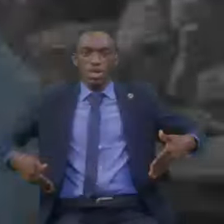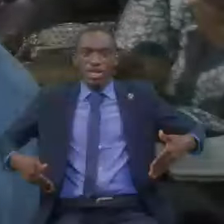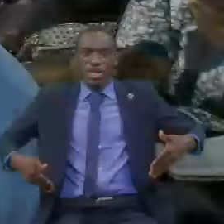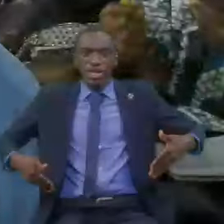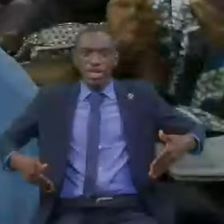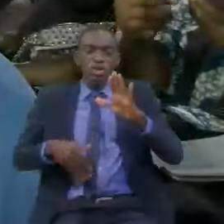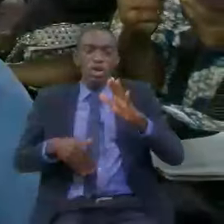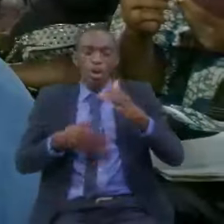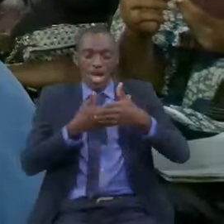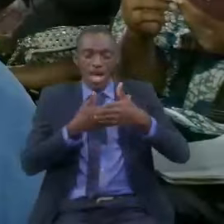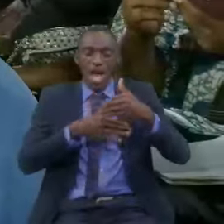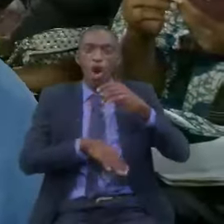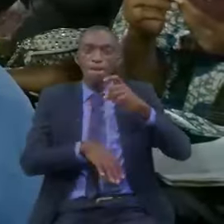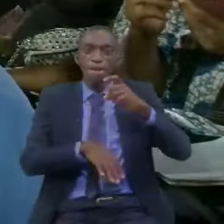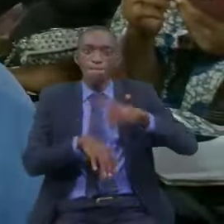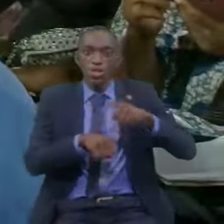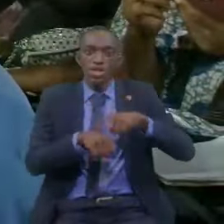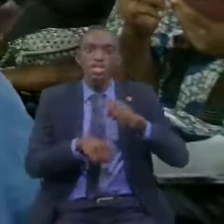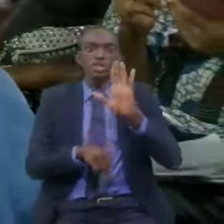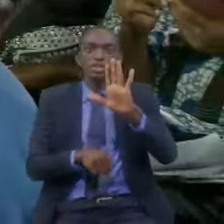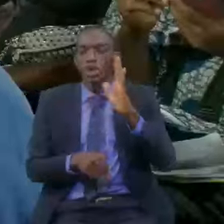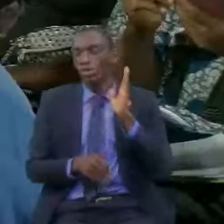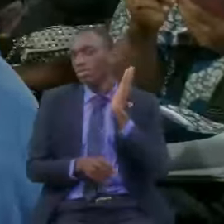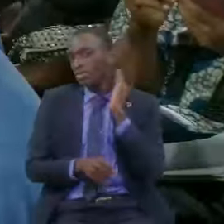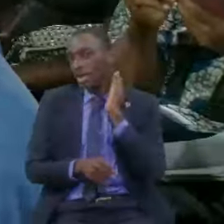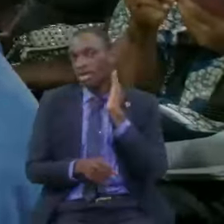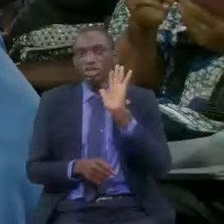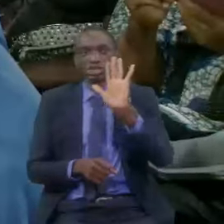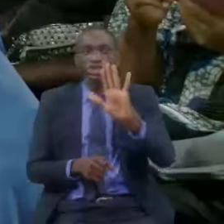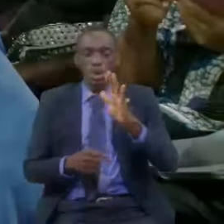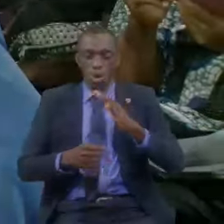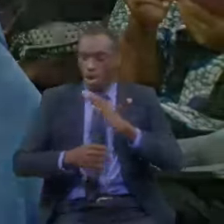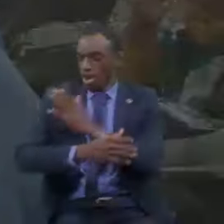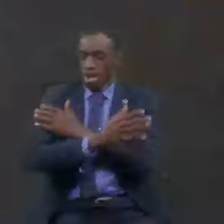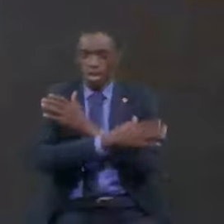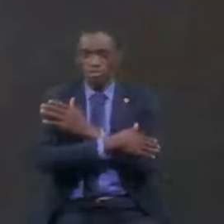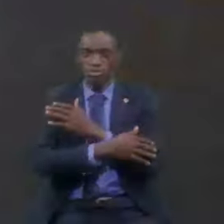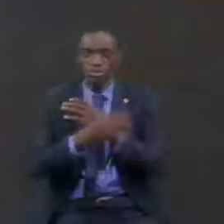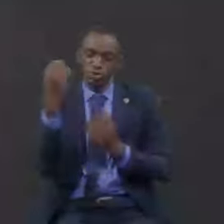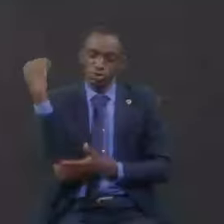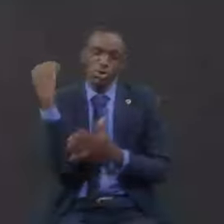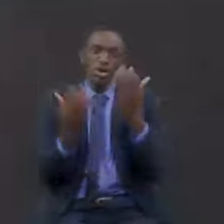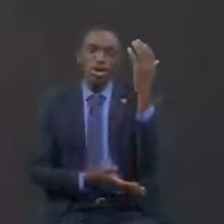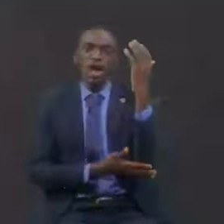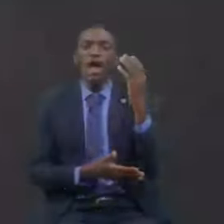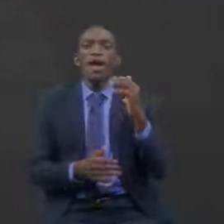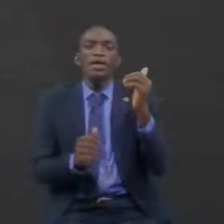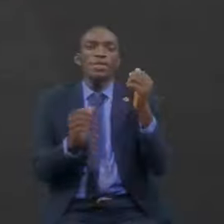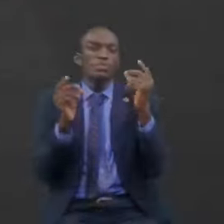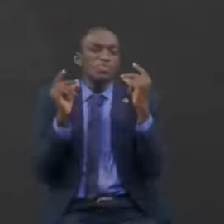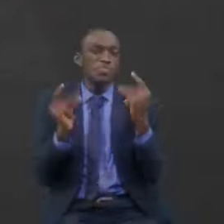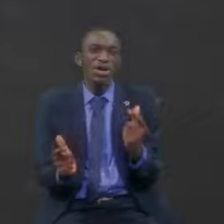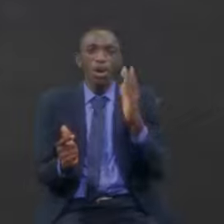your neck, your arms, shoulder, and elbow immediately will receive